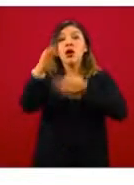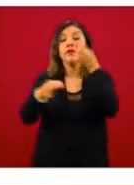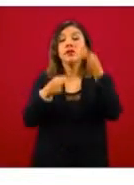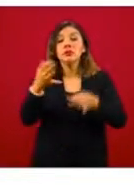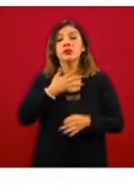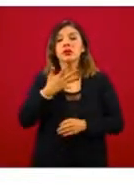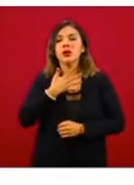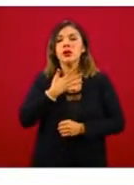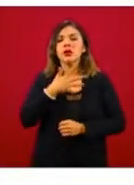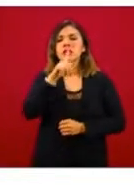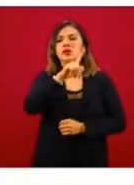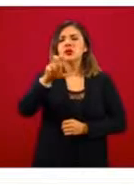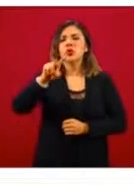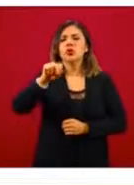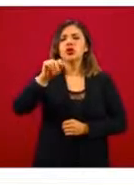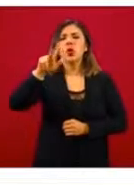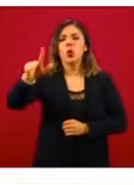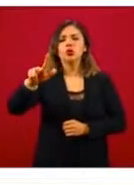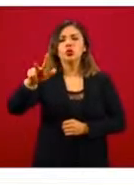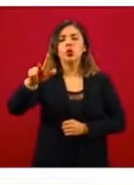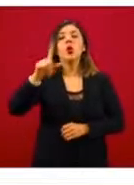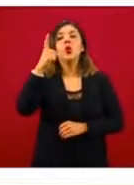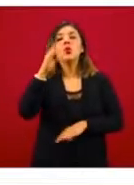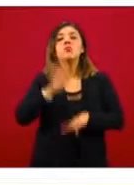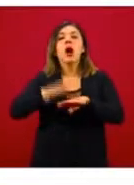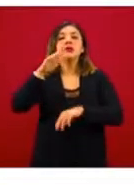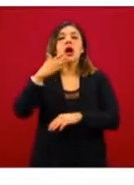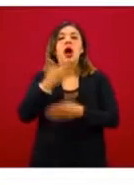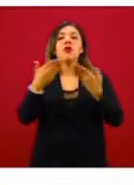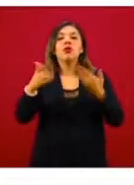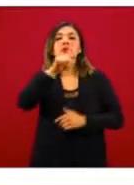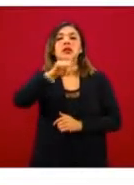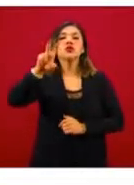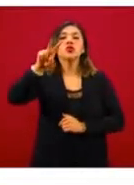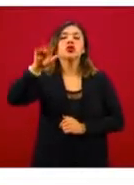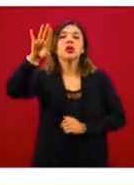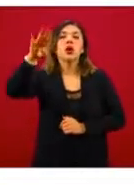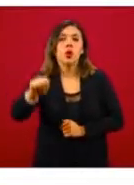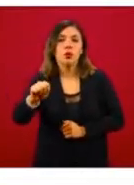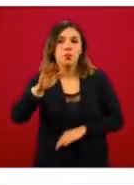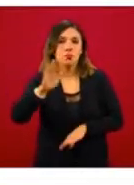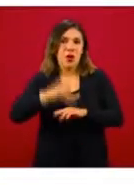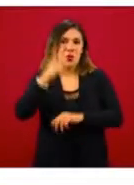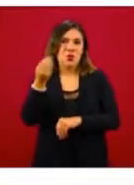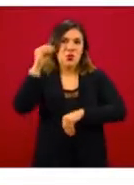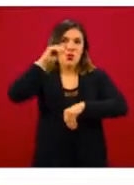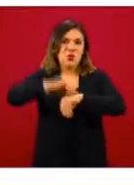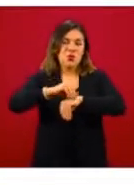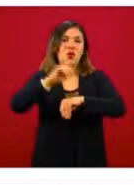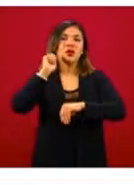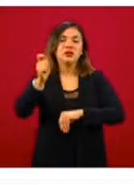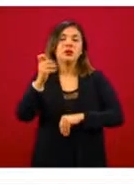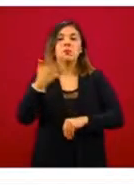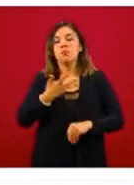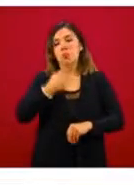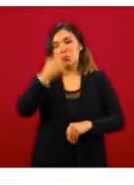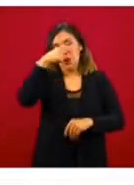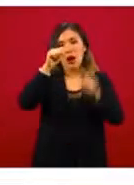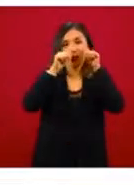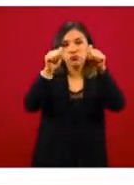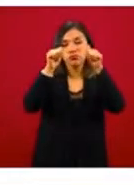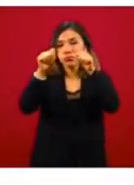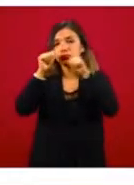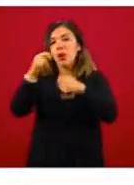the last cutoff point, we had 68 that had at least some availability